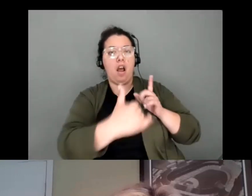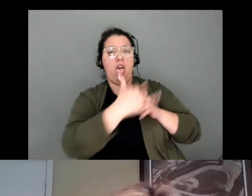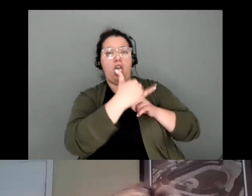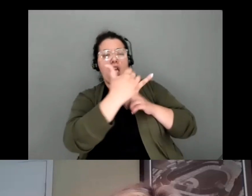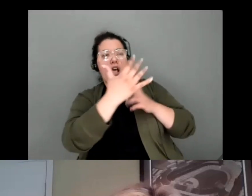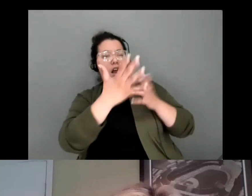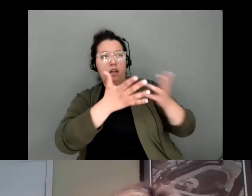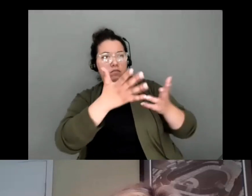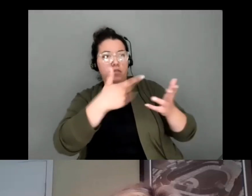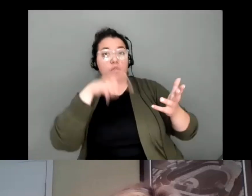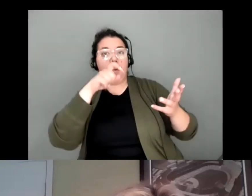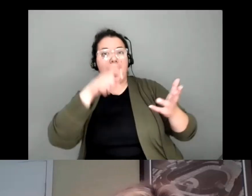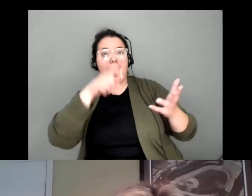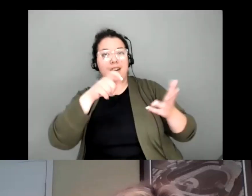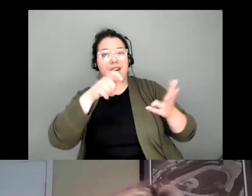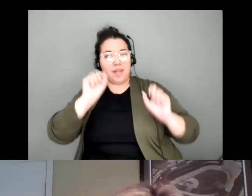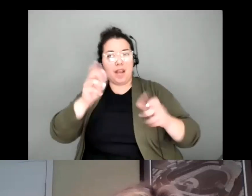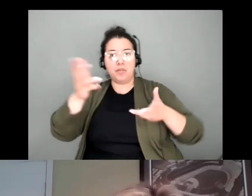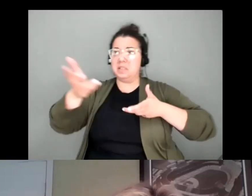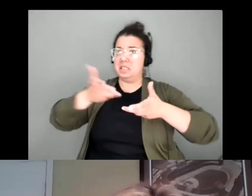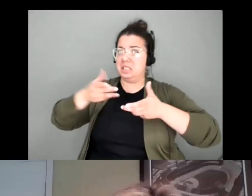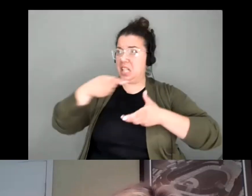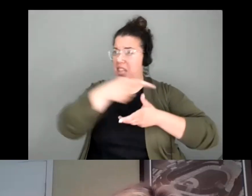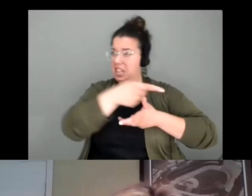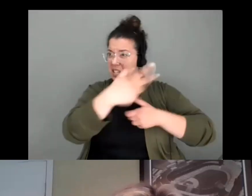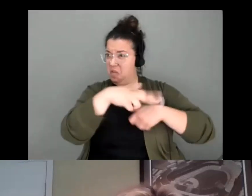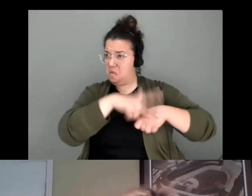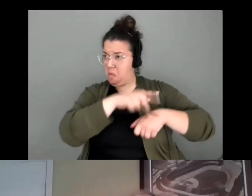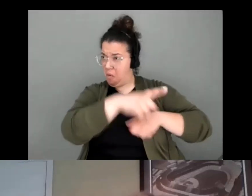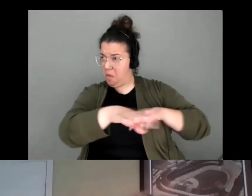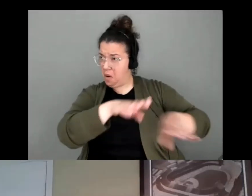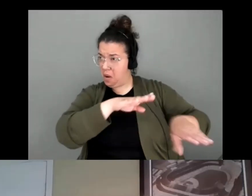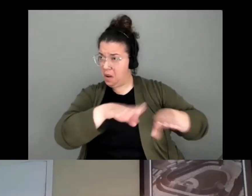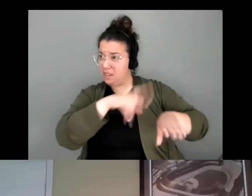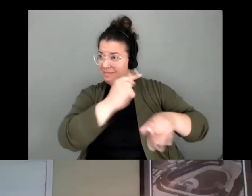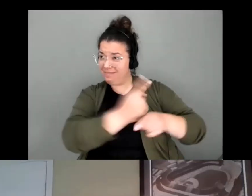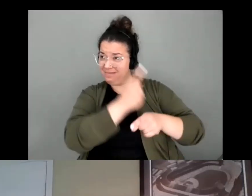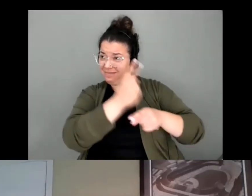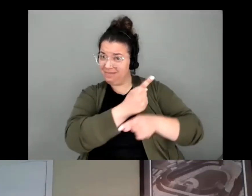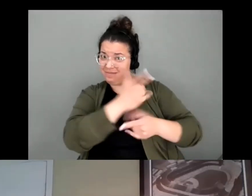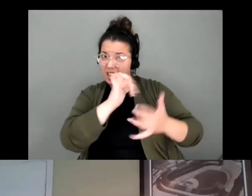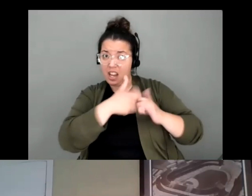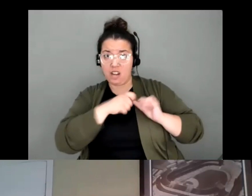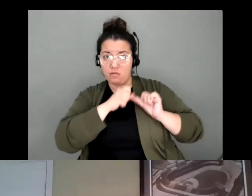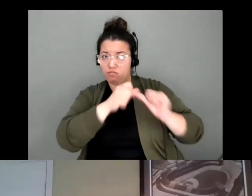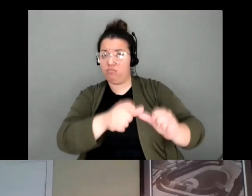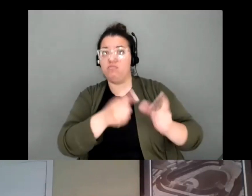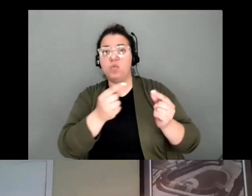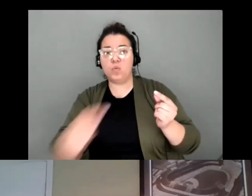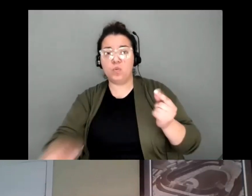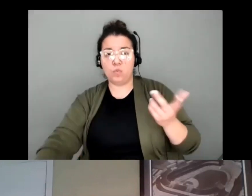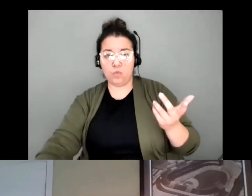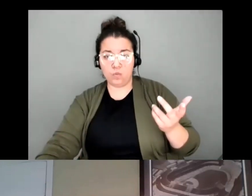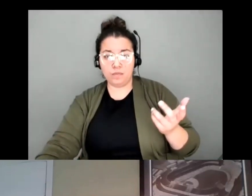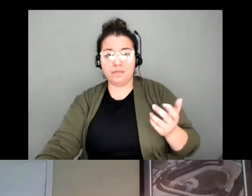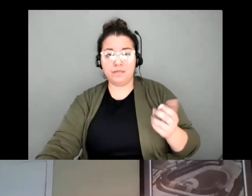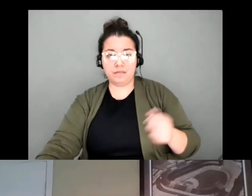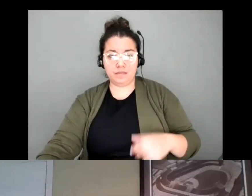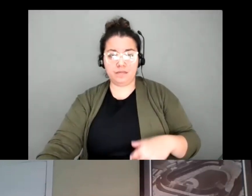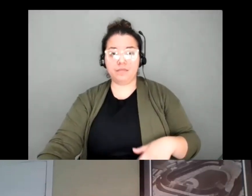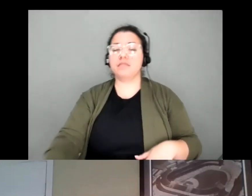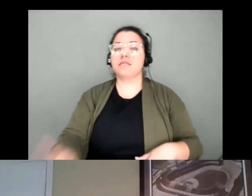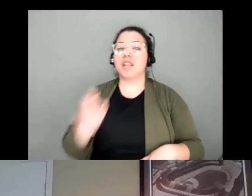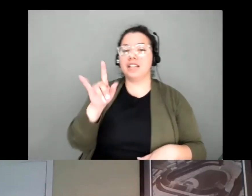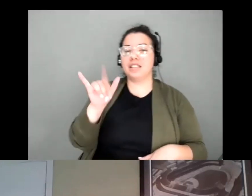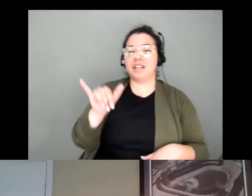is happening and I don't know if this is normal or not. And how should I proceed? Okay, that's great. And